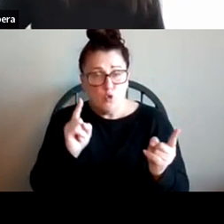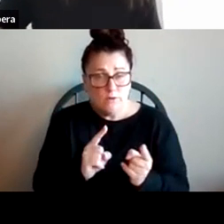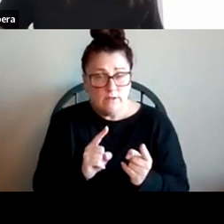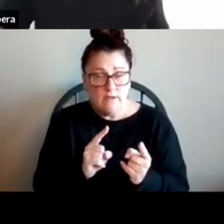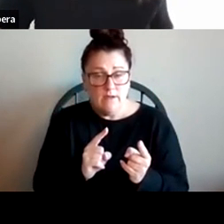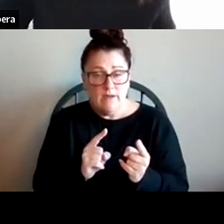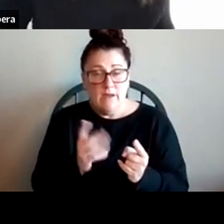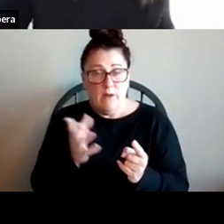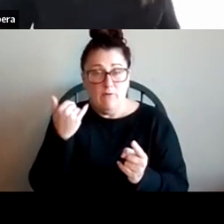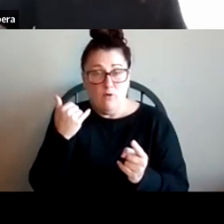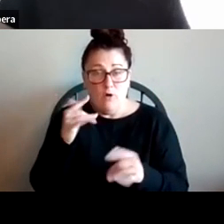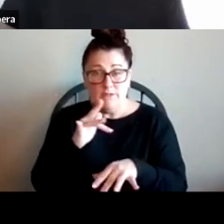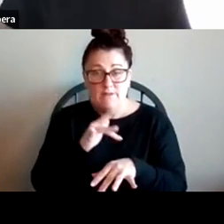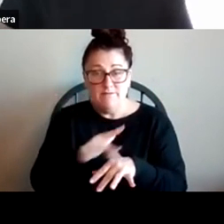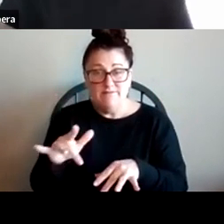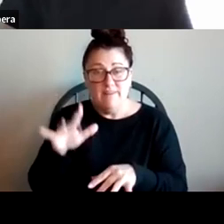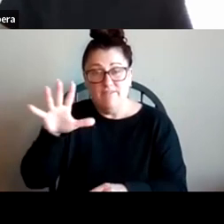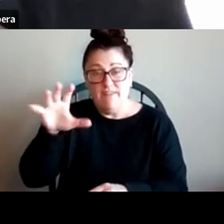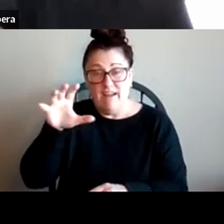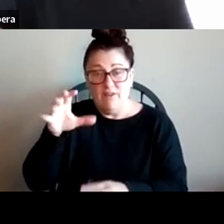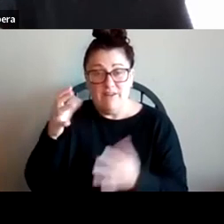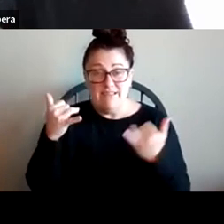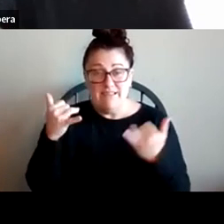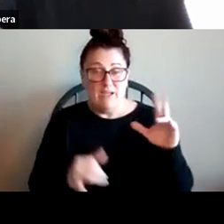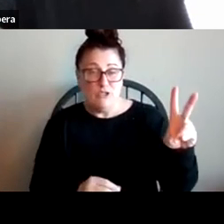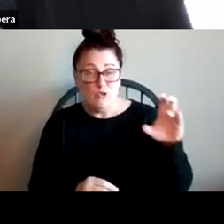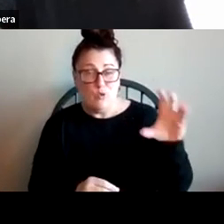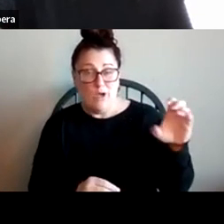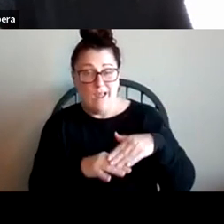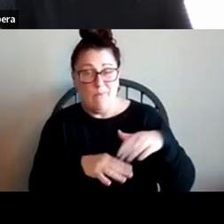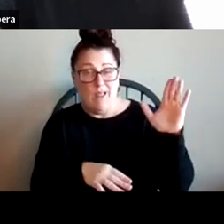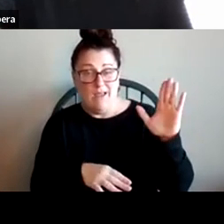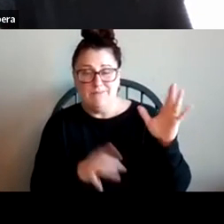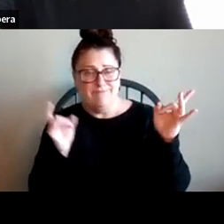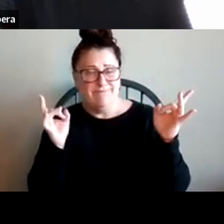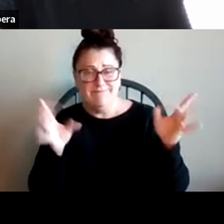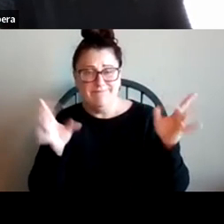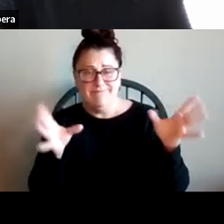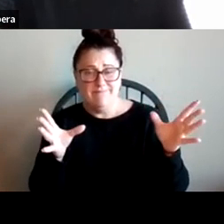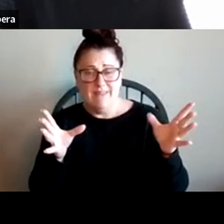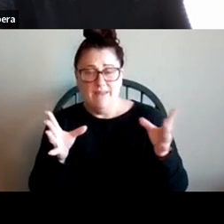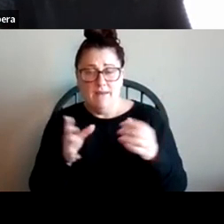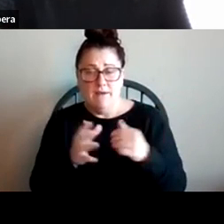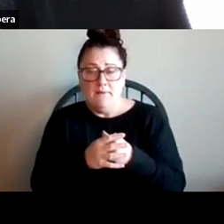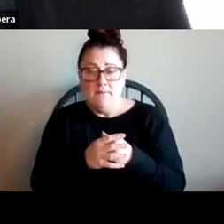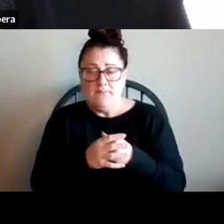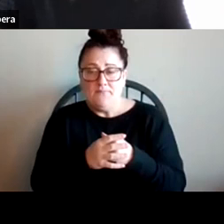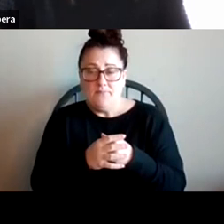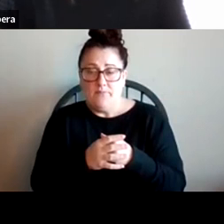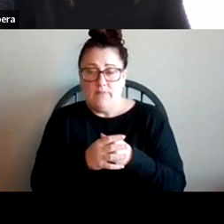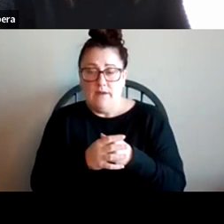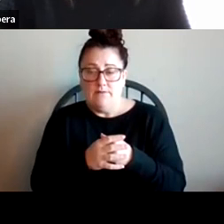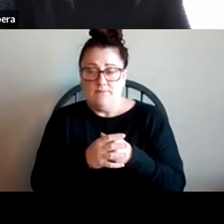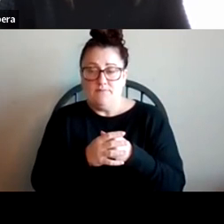closer to 500, but 200 plus is still a tragedy. step back from it. In the other